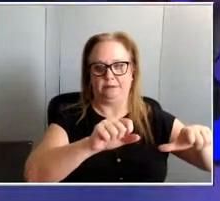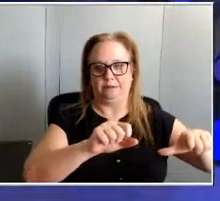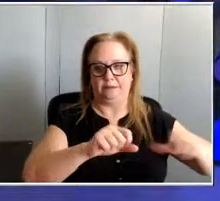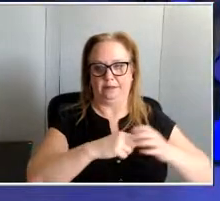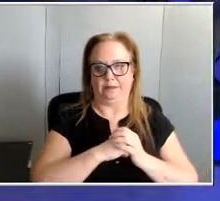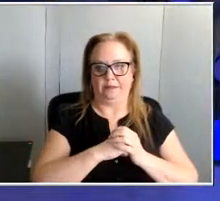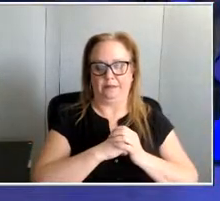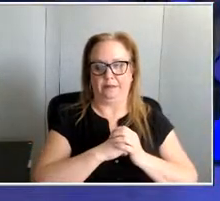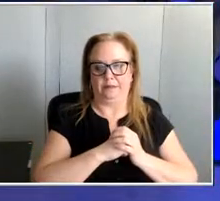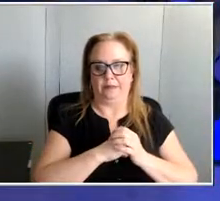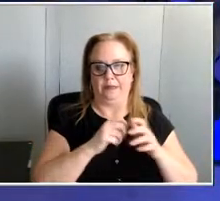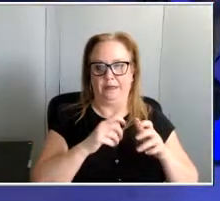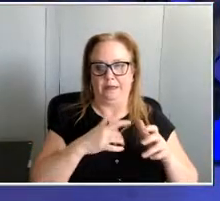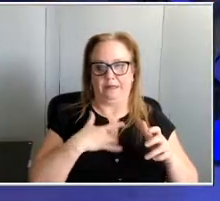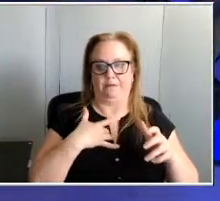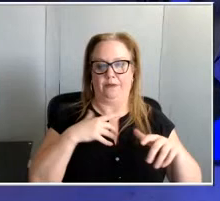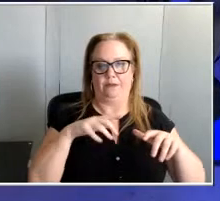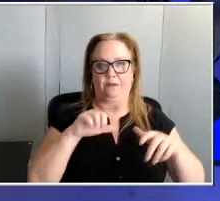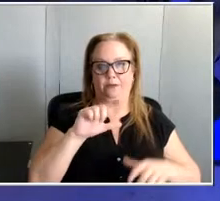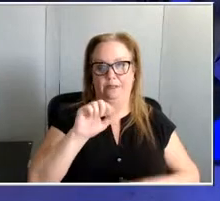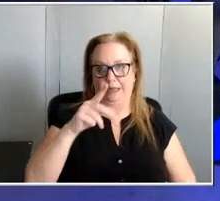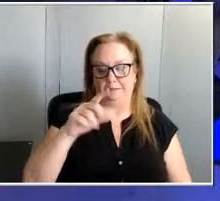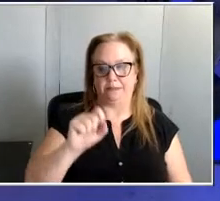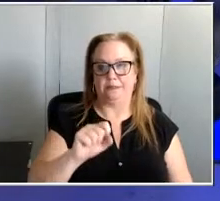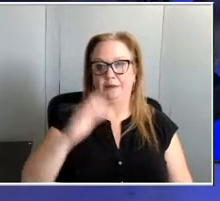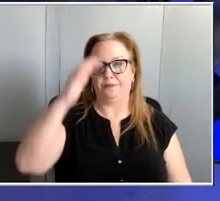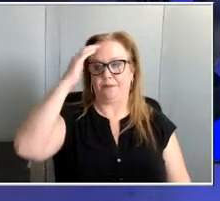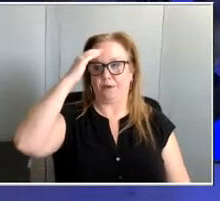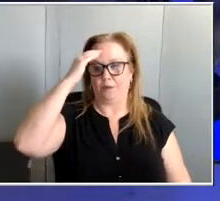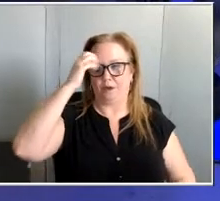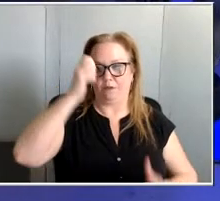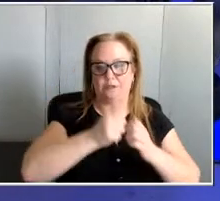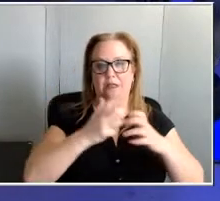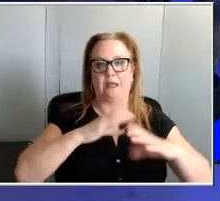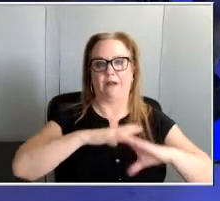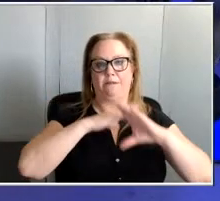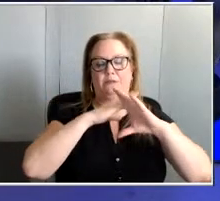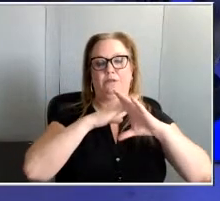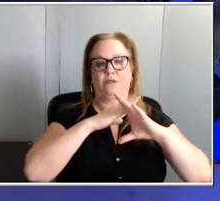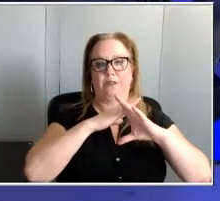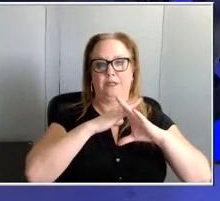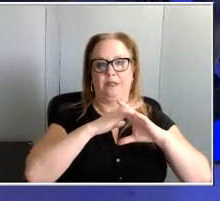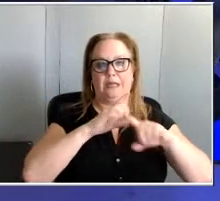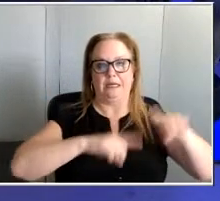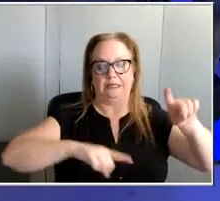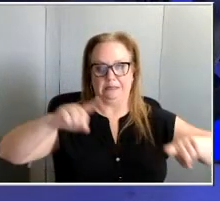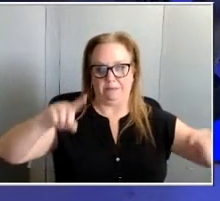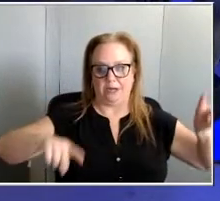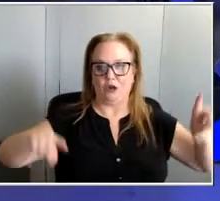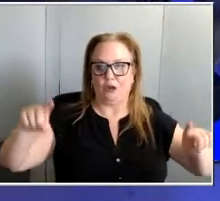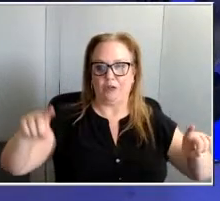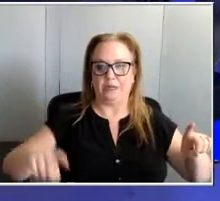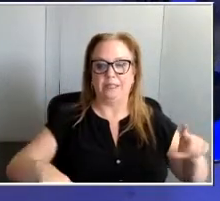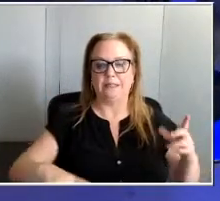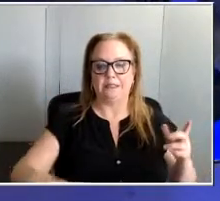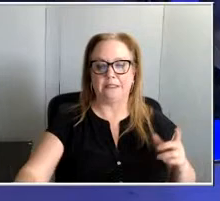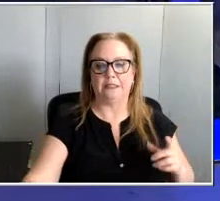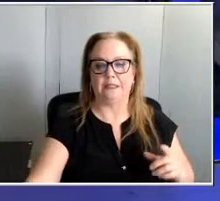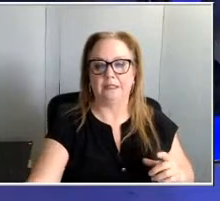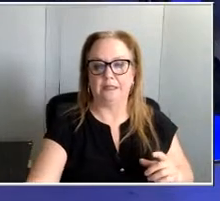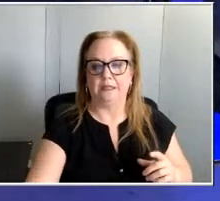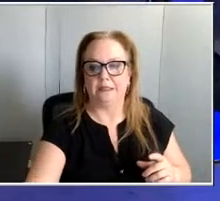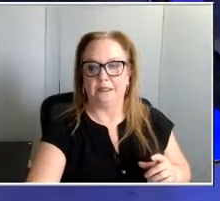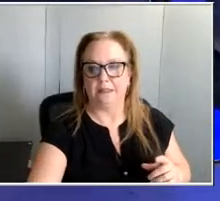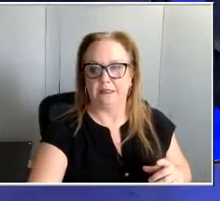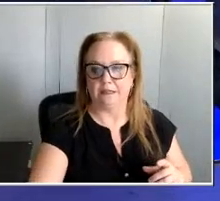gaps. So, we know there are a lot of obstacles and a lot of disparities there. How much, Dr. Moser,